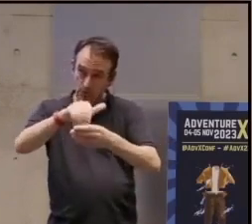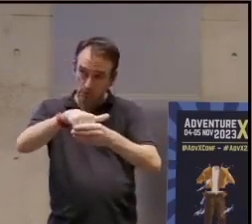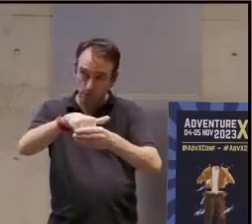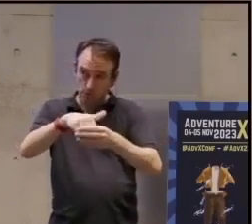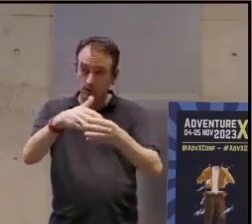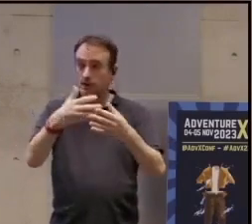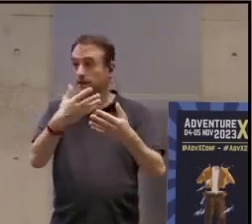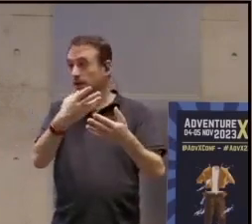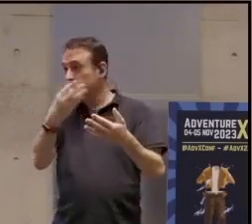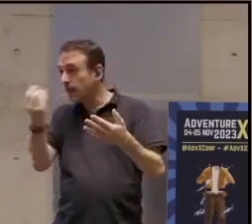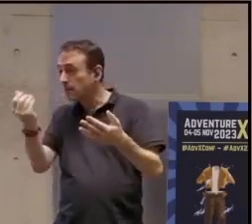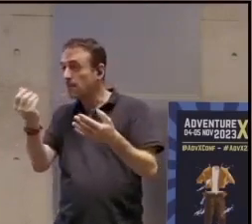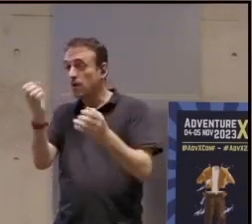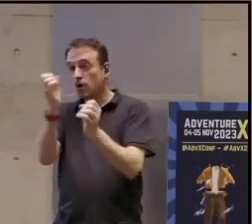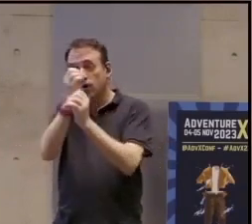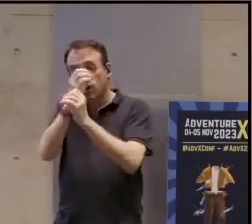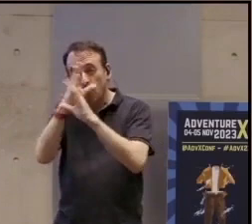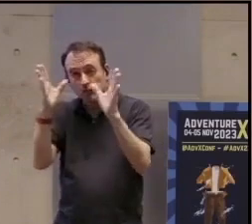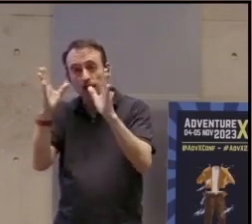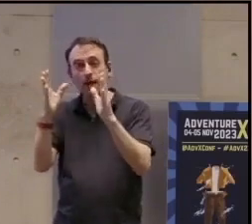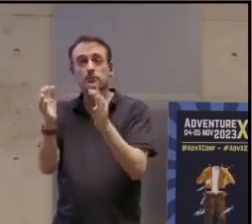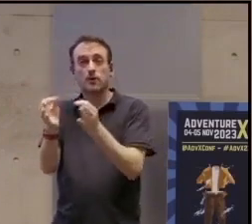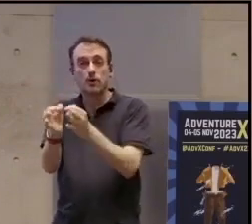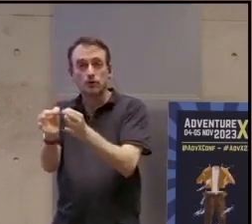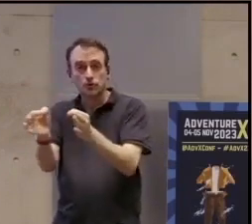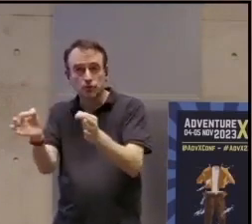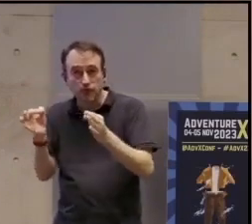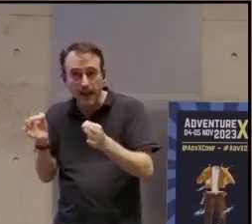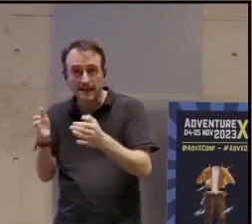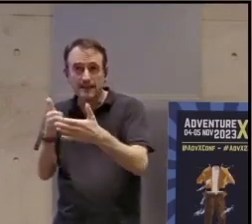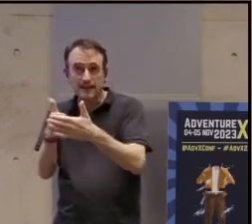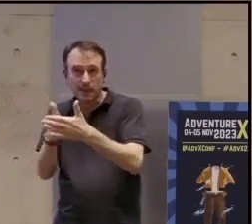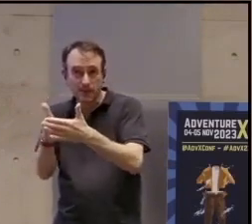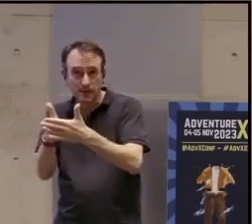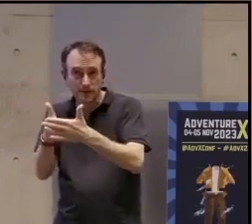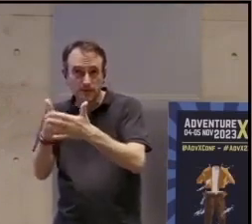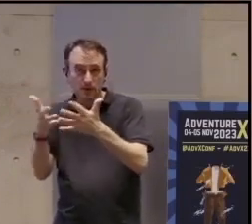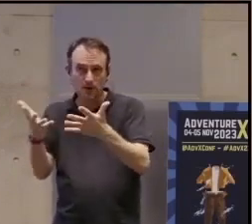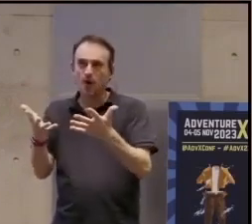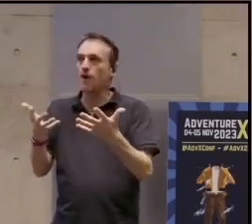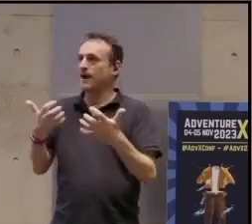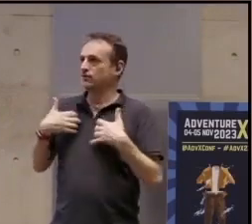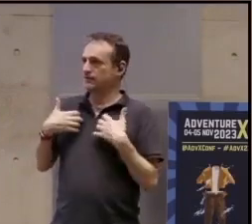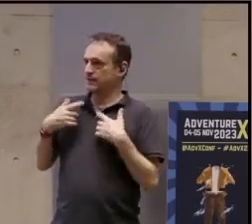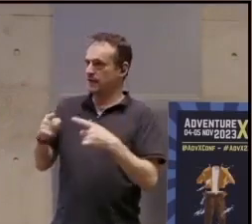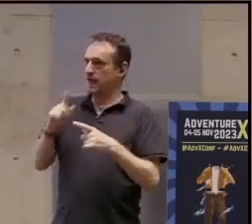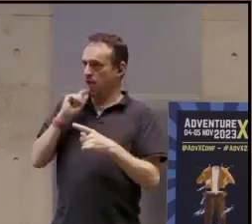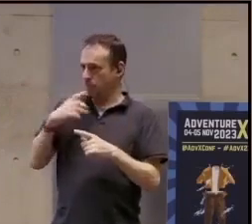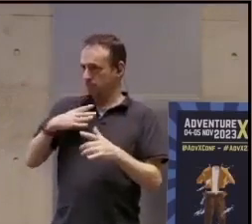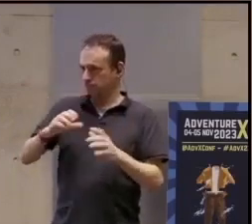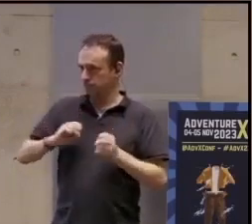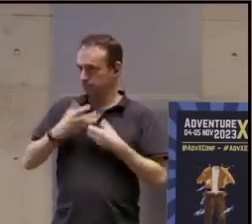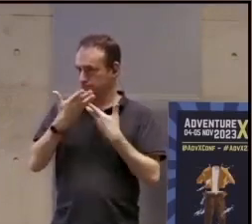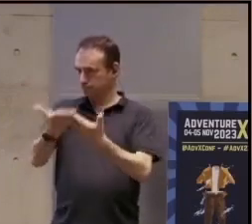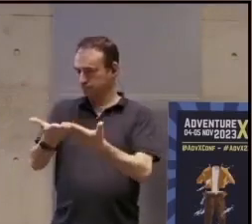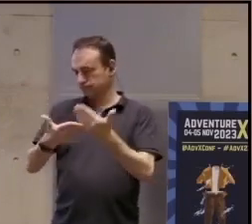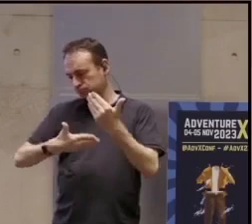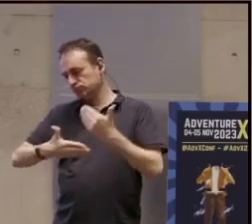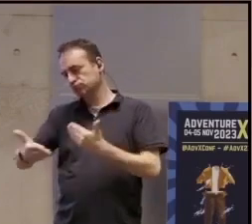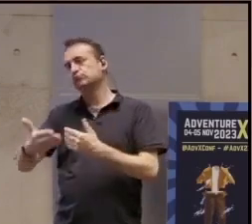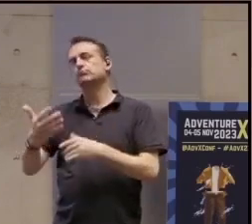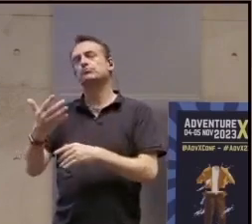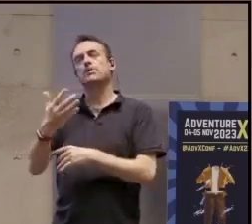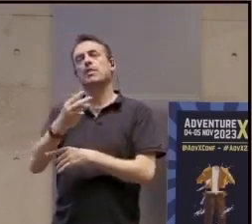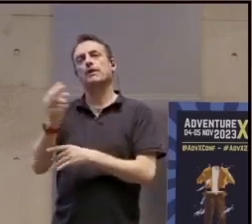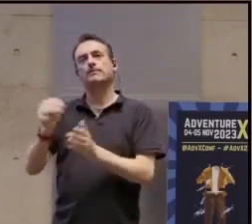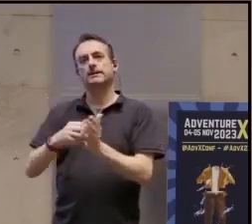and concepts that are quite interesting, and I'm going to try to talk to you about them in the next 30 minutes or so. I will